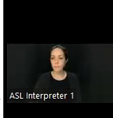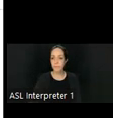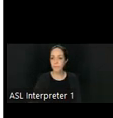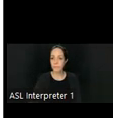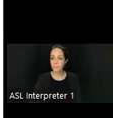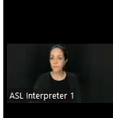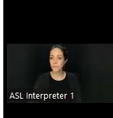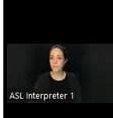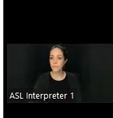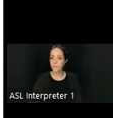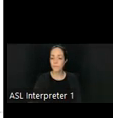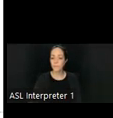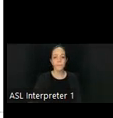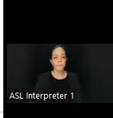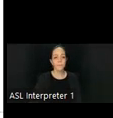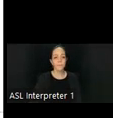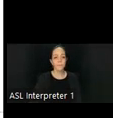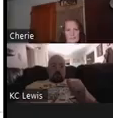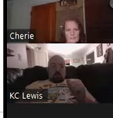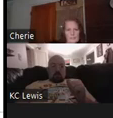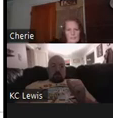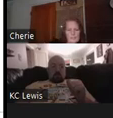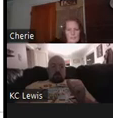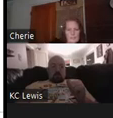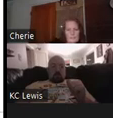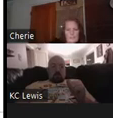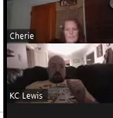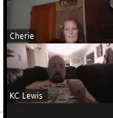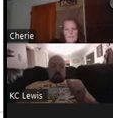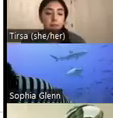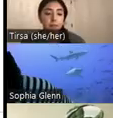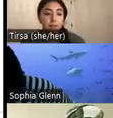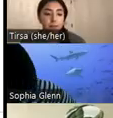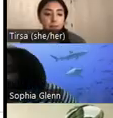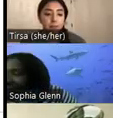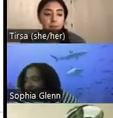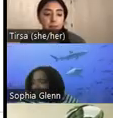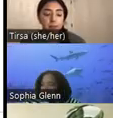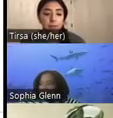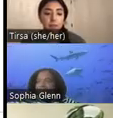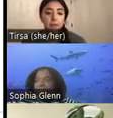Thank you, Commissioner Co-Chair Tirsa. Staff? Yeah, so